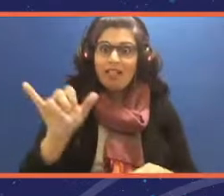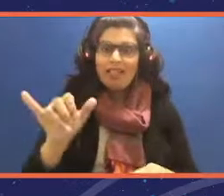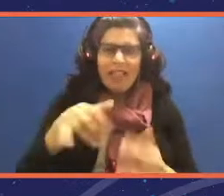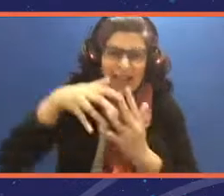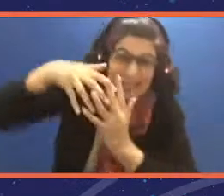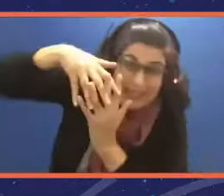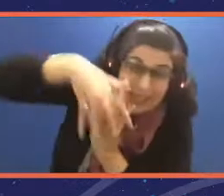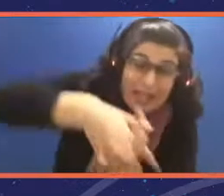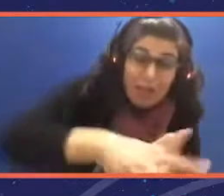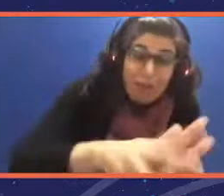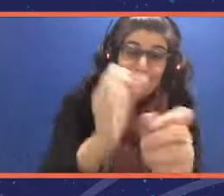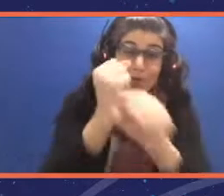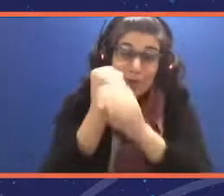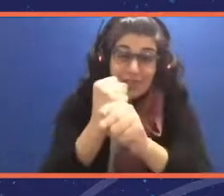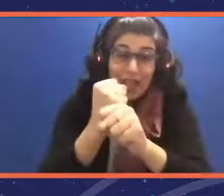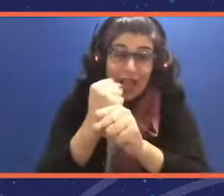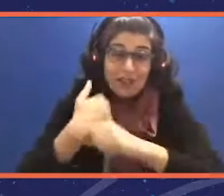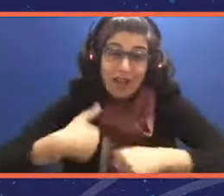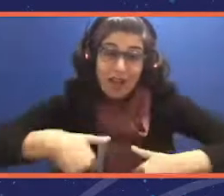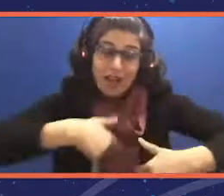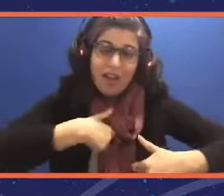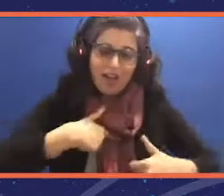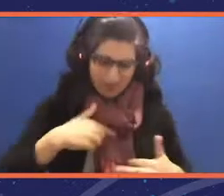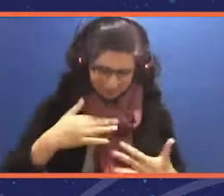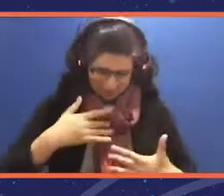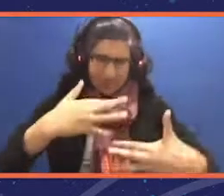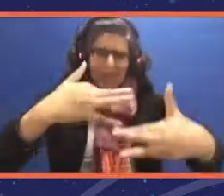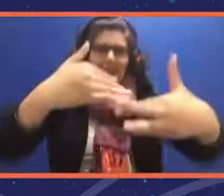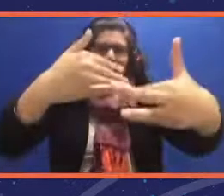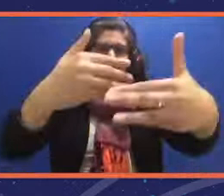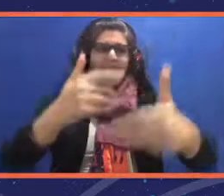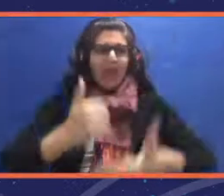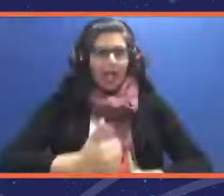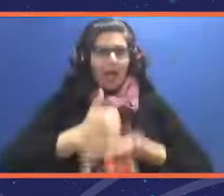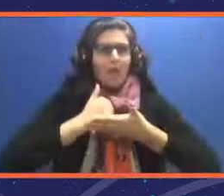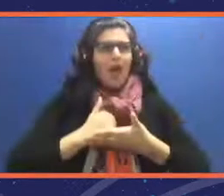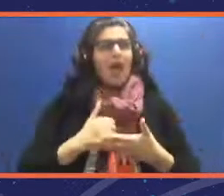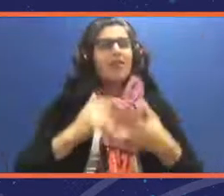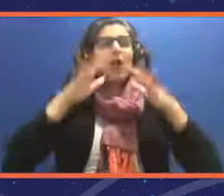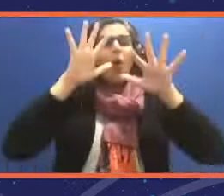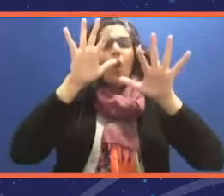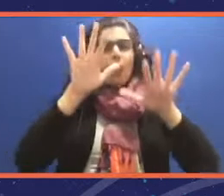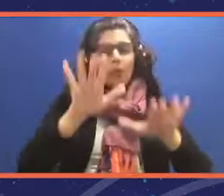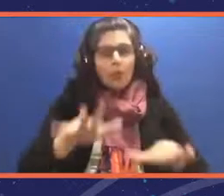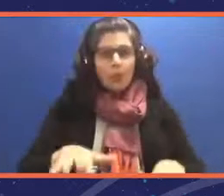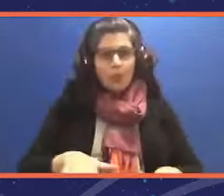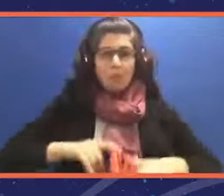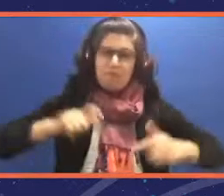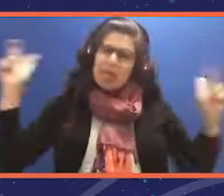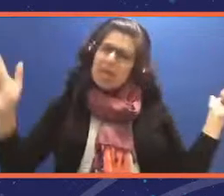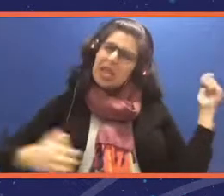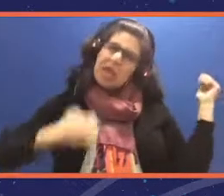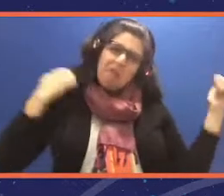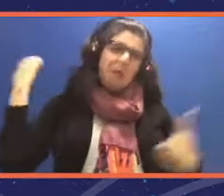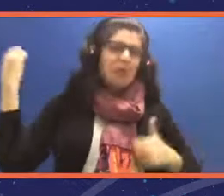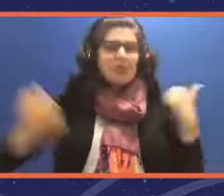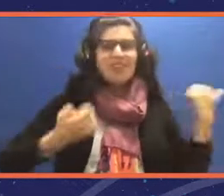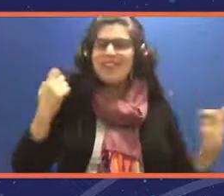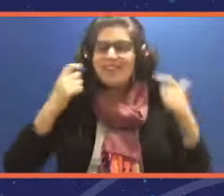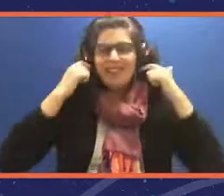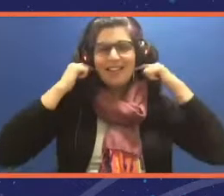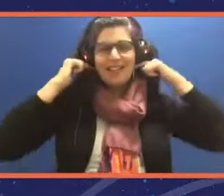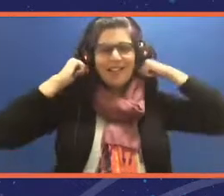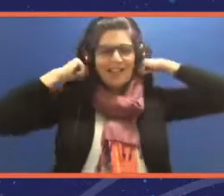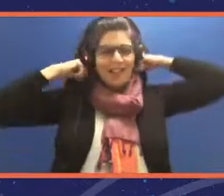us against big storms, deep breaths help us with big emotions. My favorite feeling. How do you feel after taking a